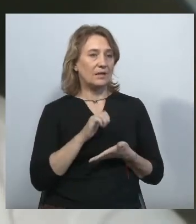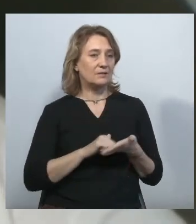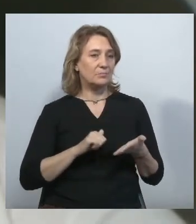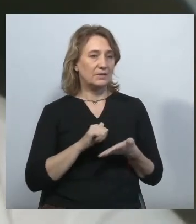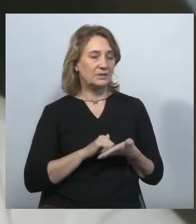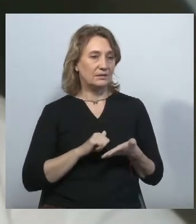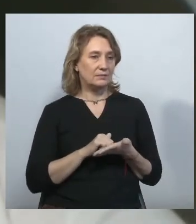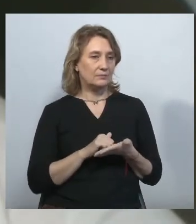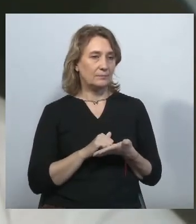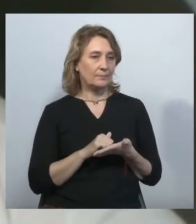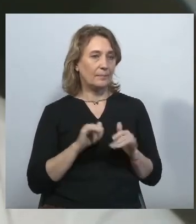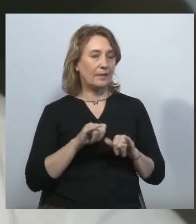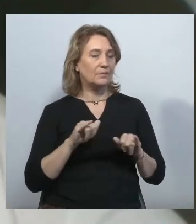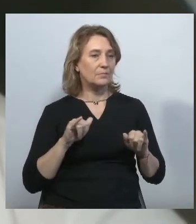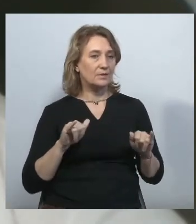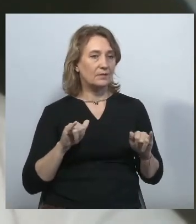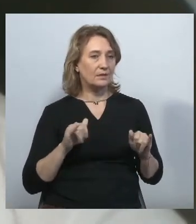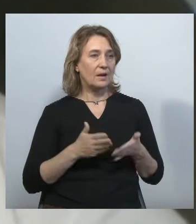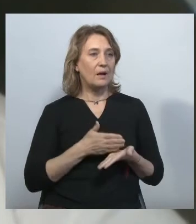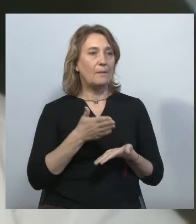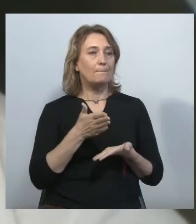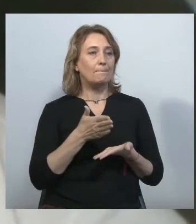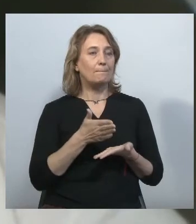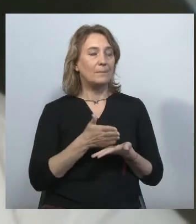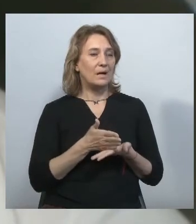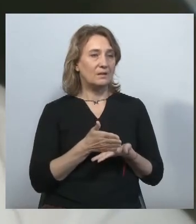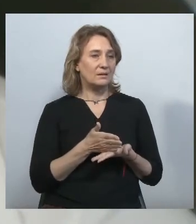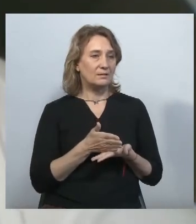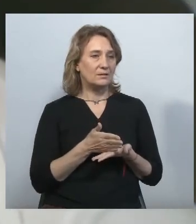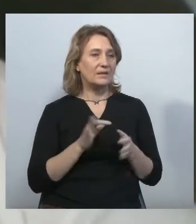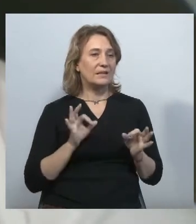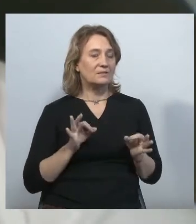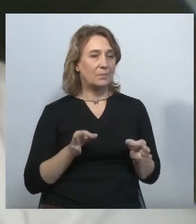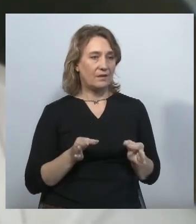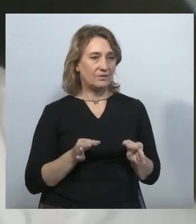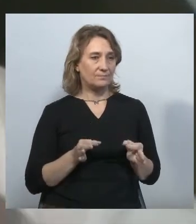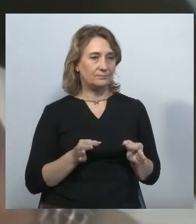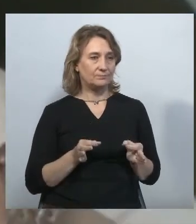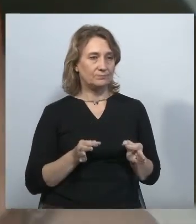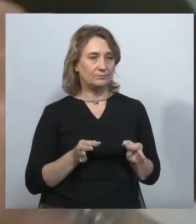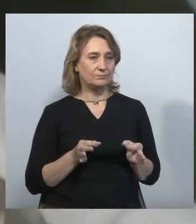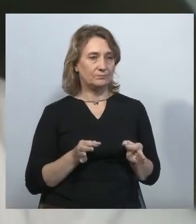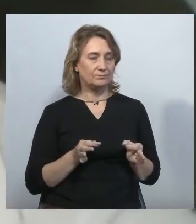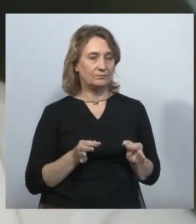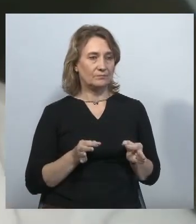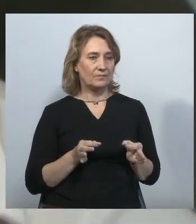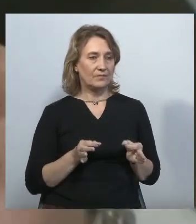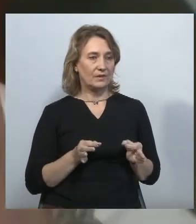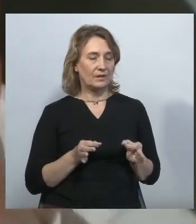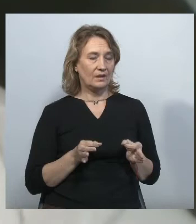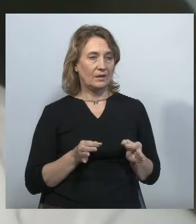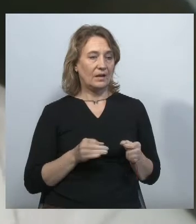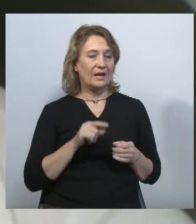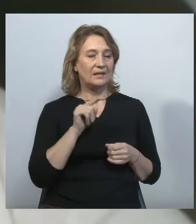it the opportunity to develop. It is mentioned in the research that one of the problems is low